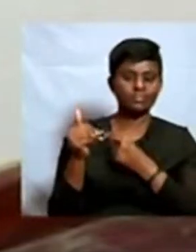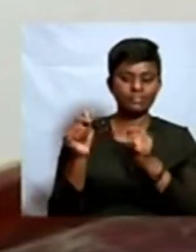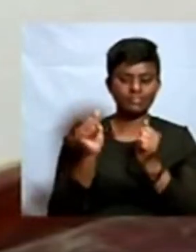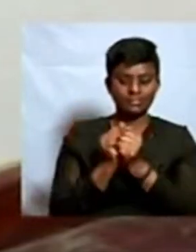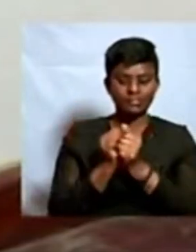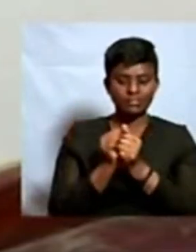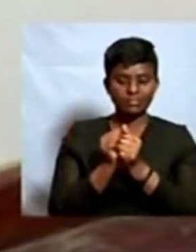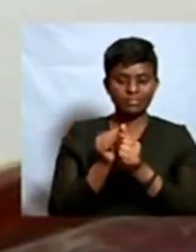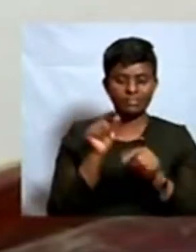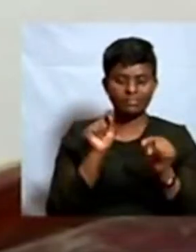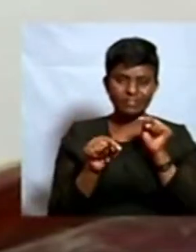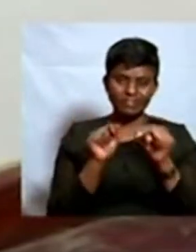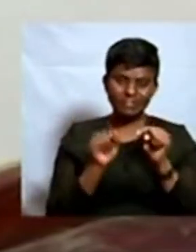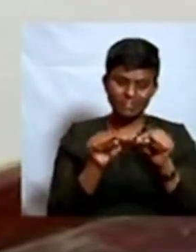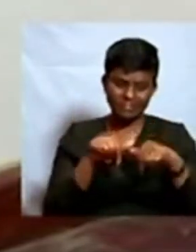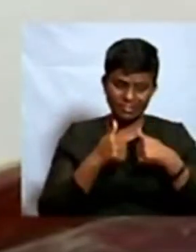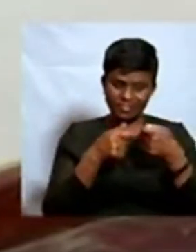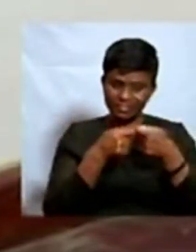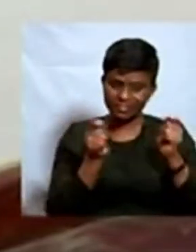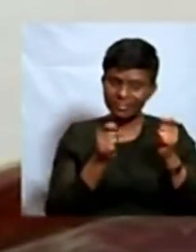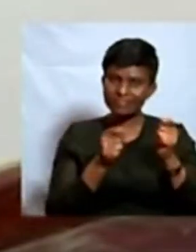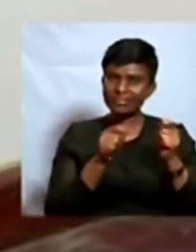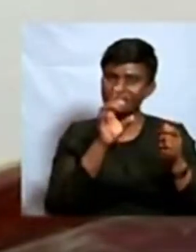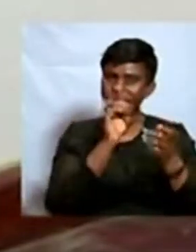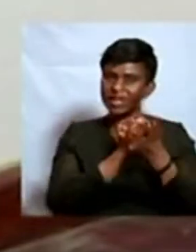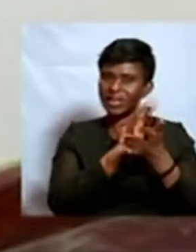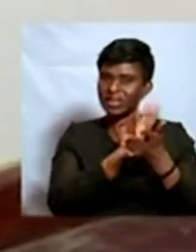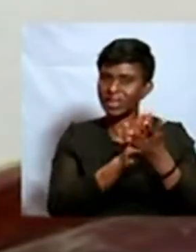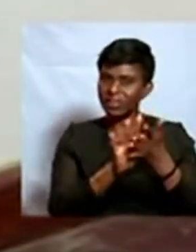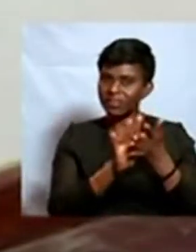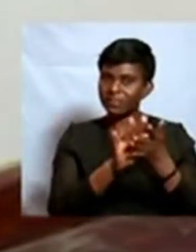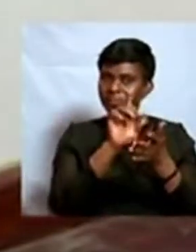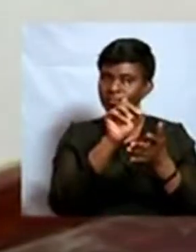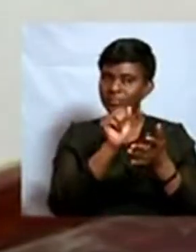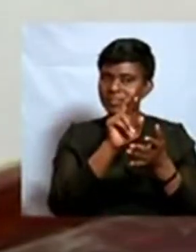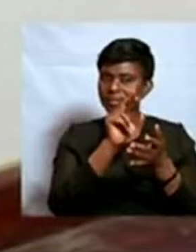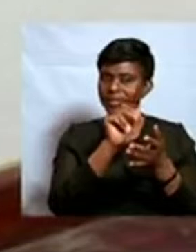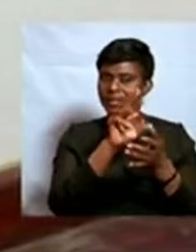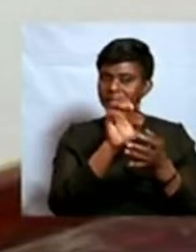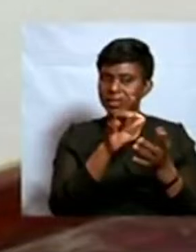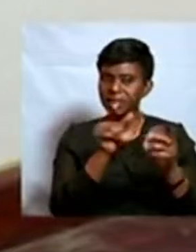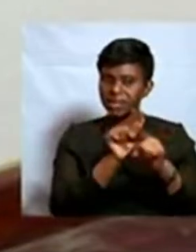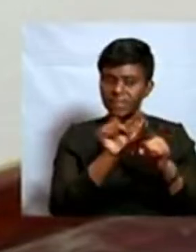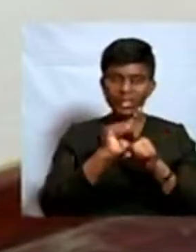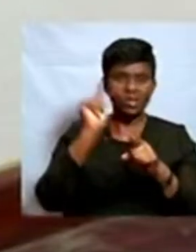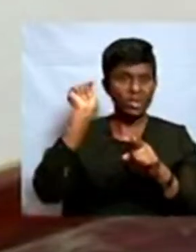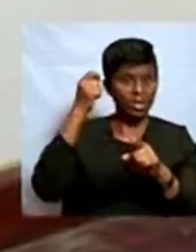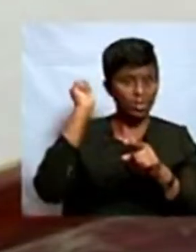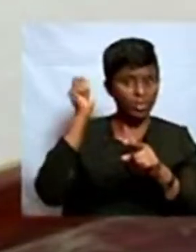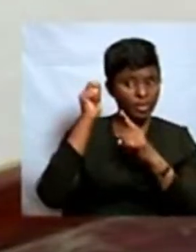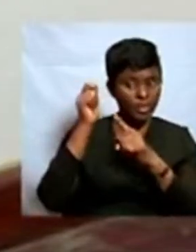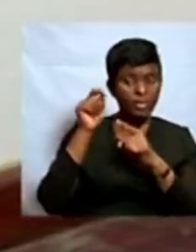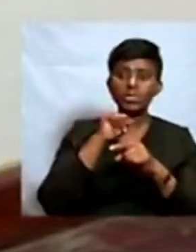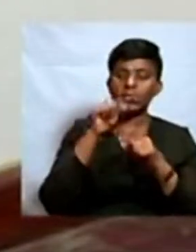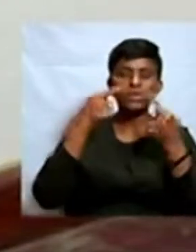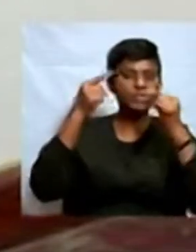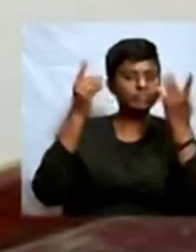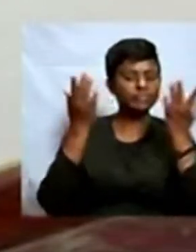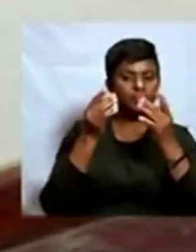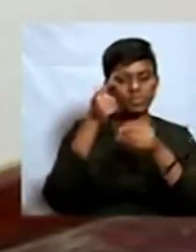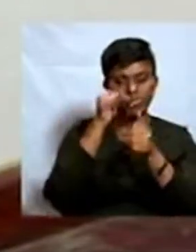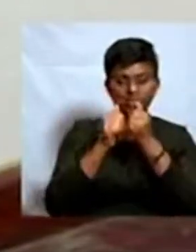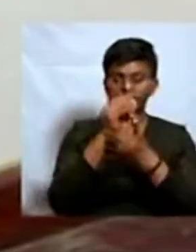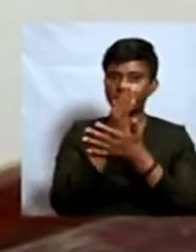and we recently launched Dar es Salaam. Nairobi was also in our plan. It did not succeed due to